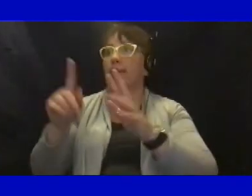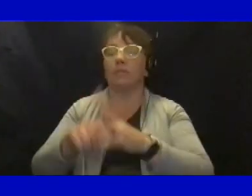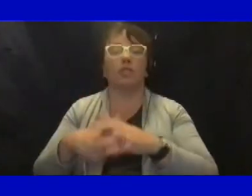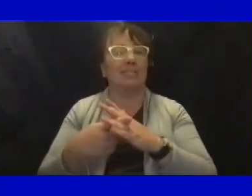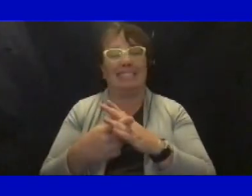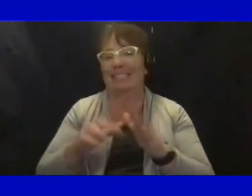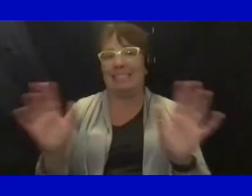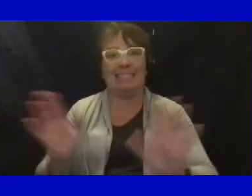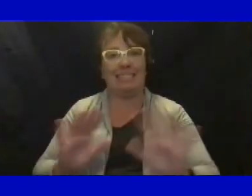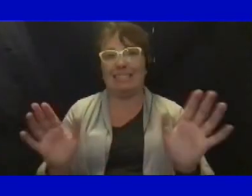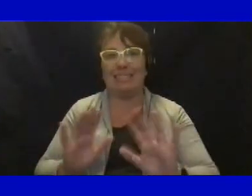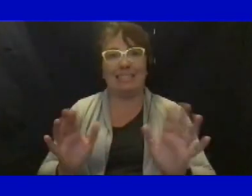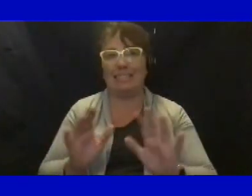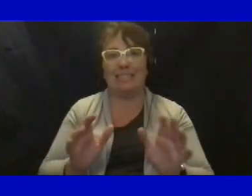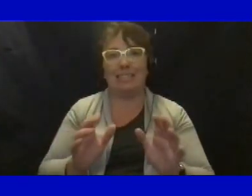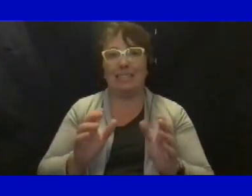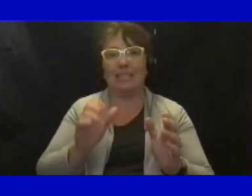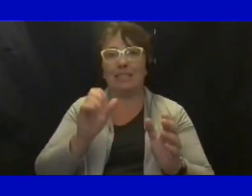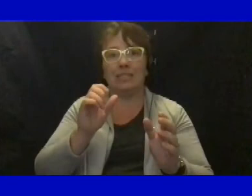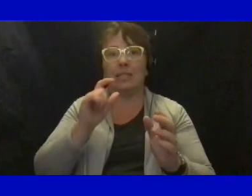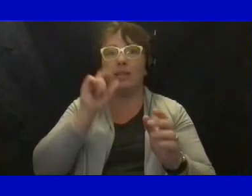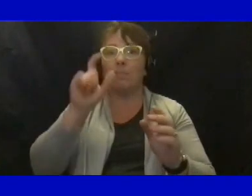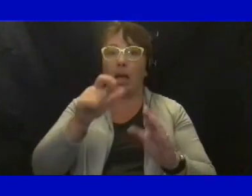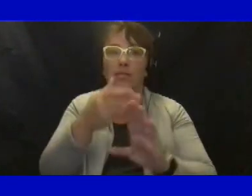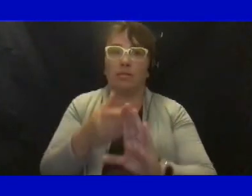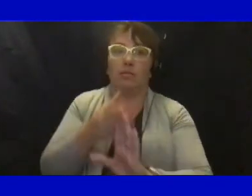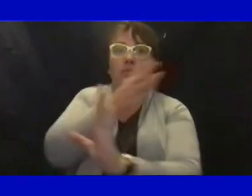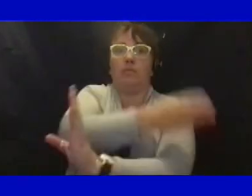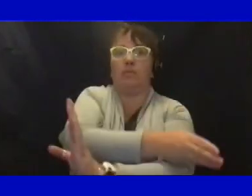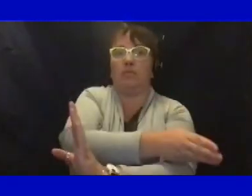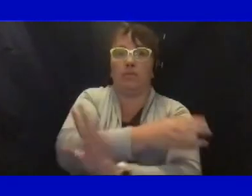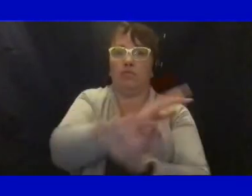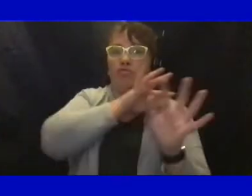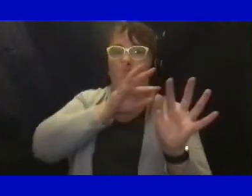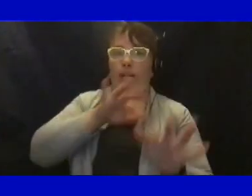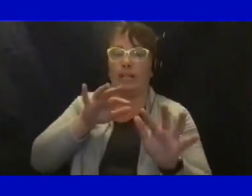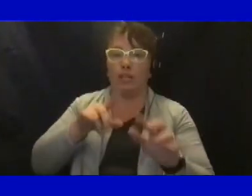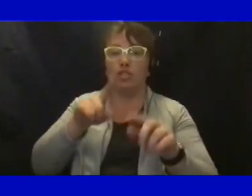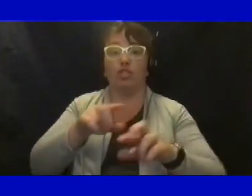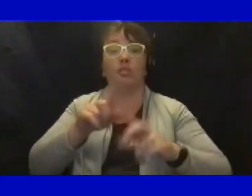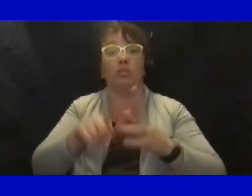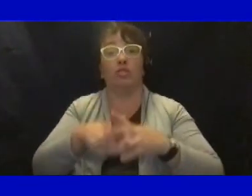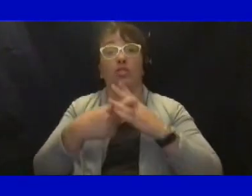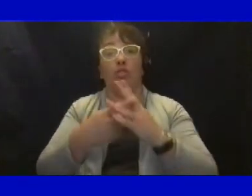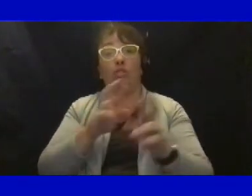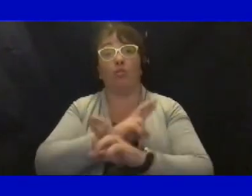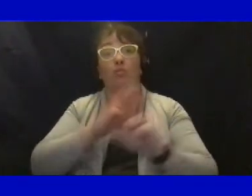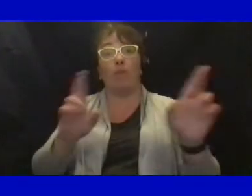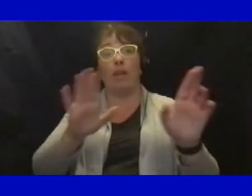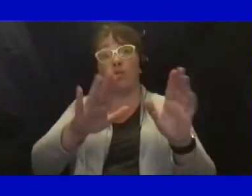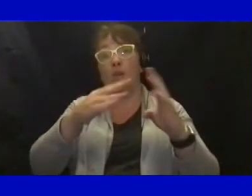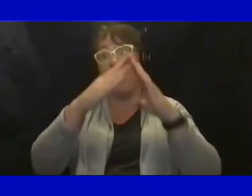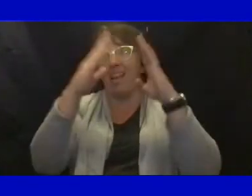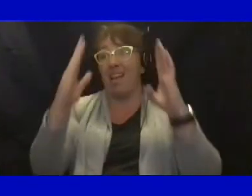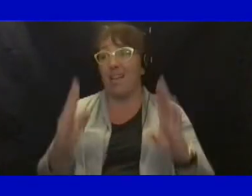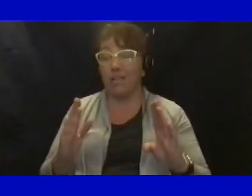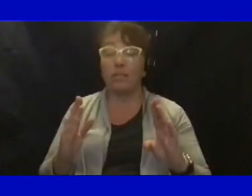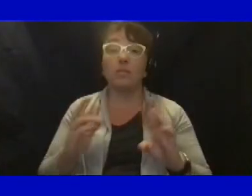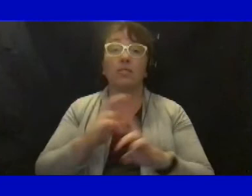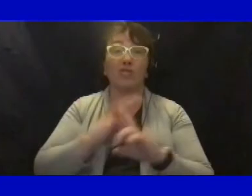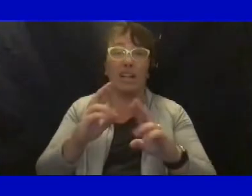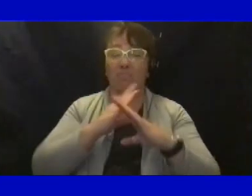are trying to do sandbags when the rain's already started. You should start preparing your homes for that right